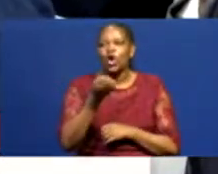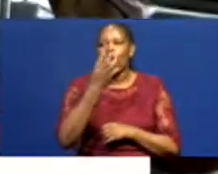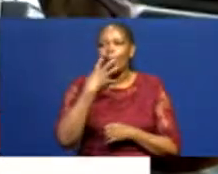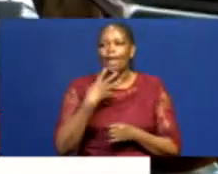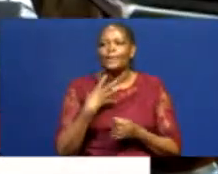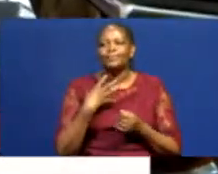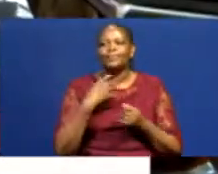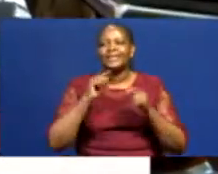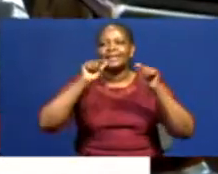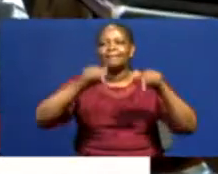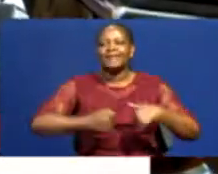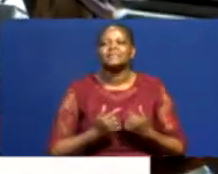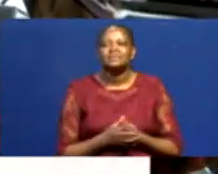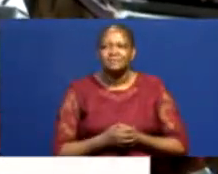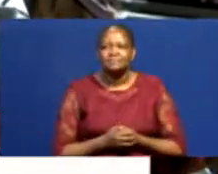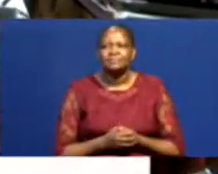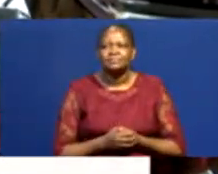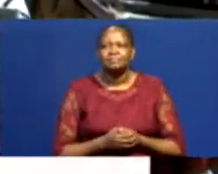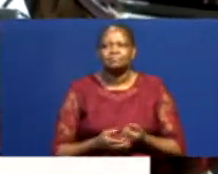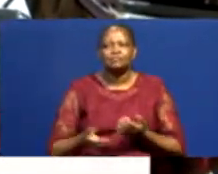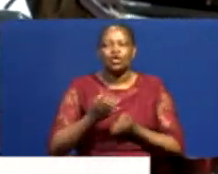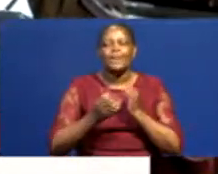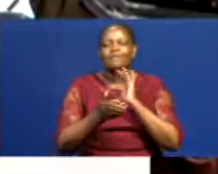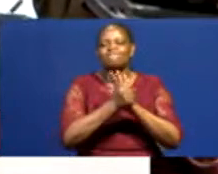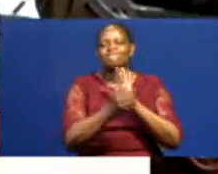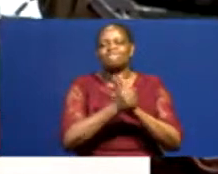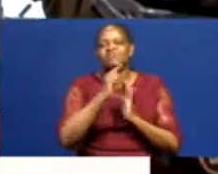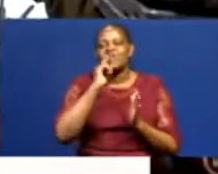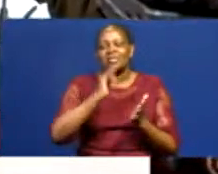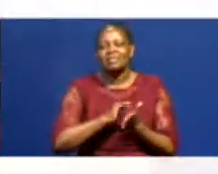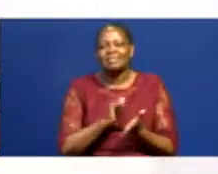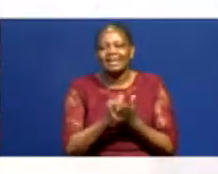demand. However, economic experts argued that